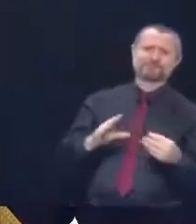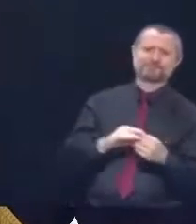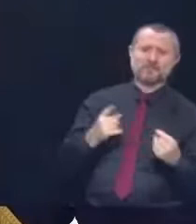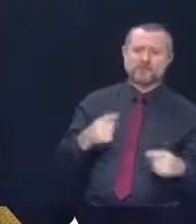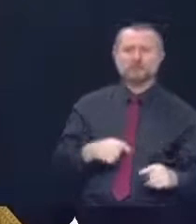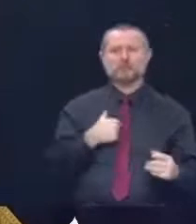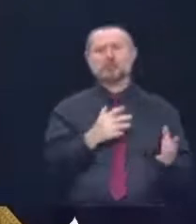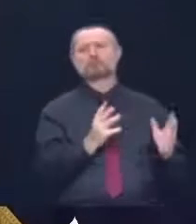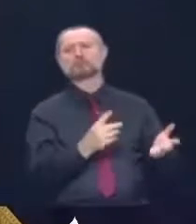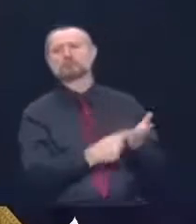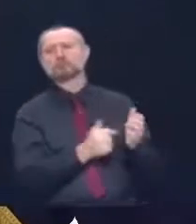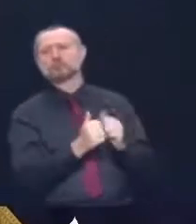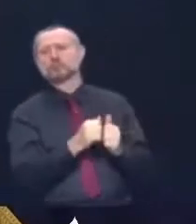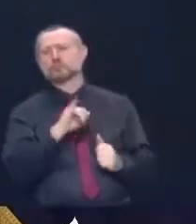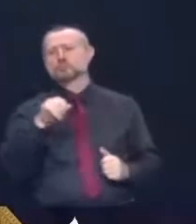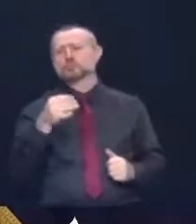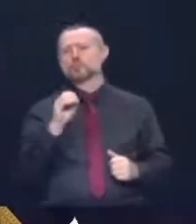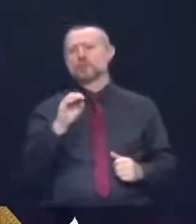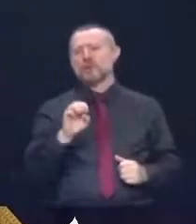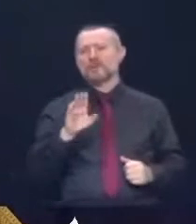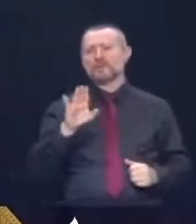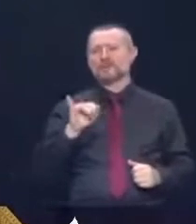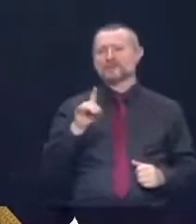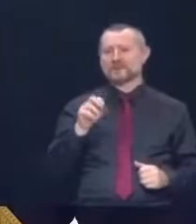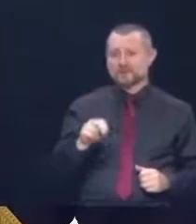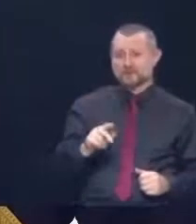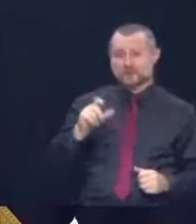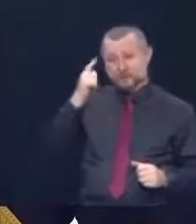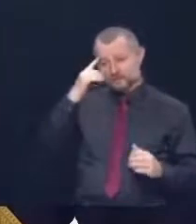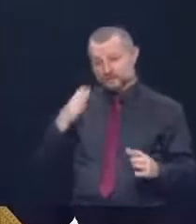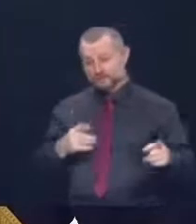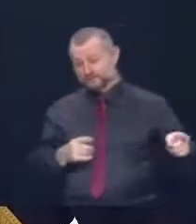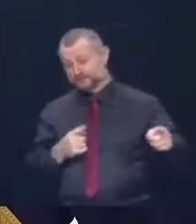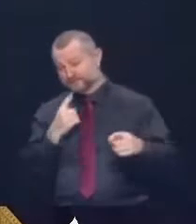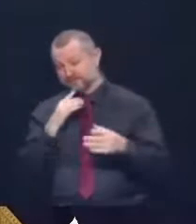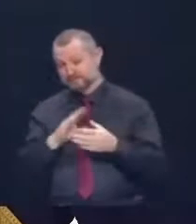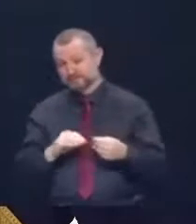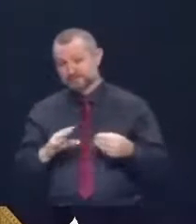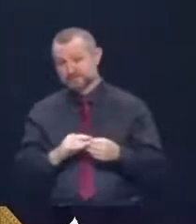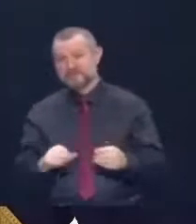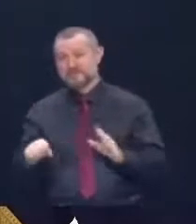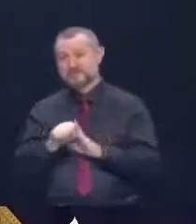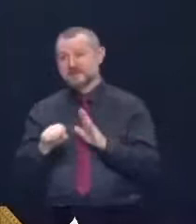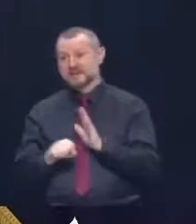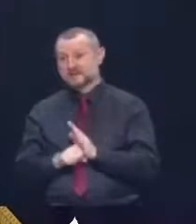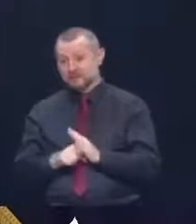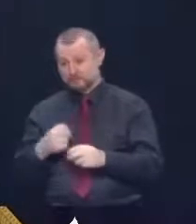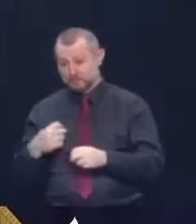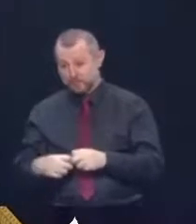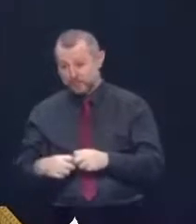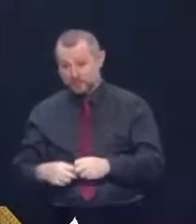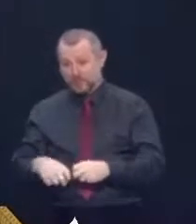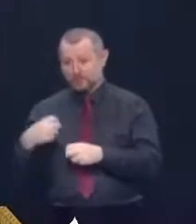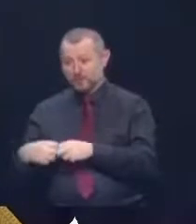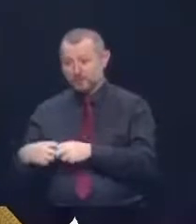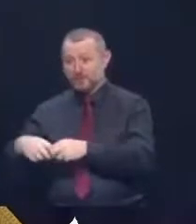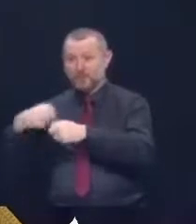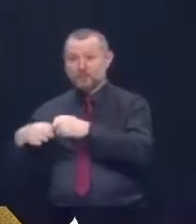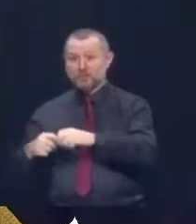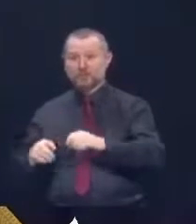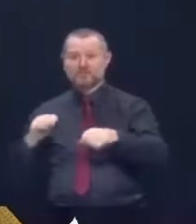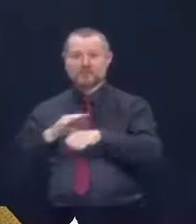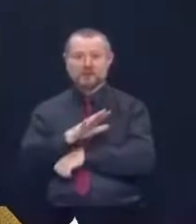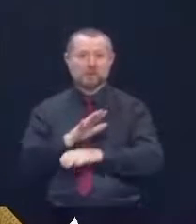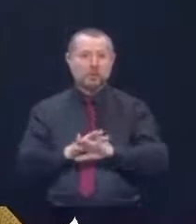Biden. If as goes the states, goes the nation. You can't say to